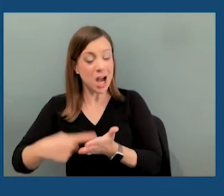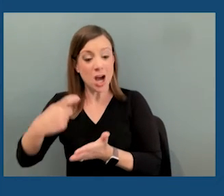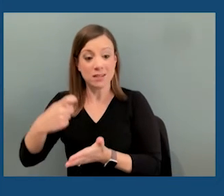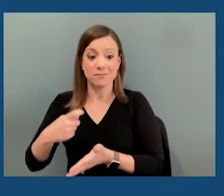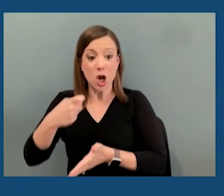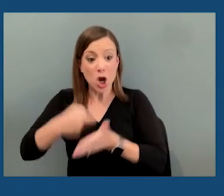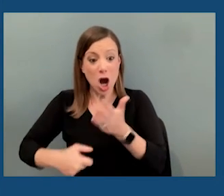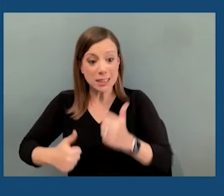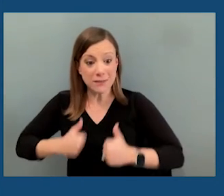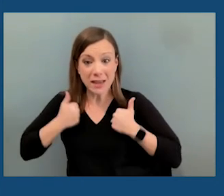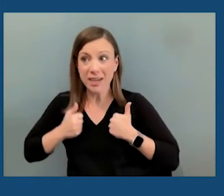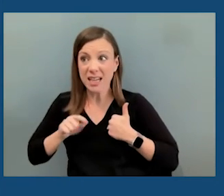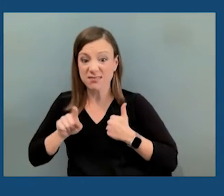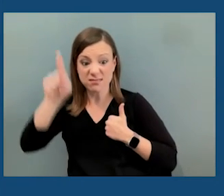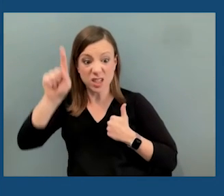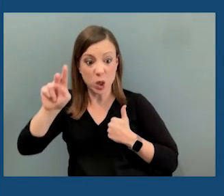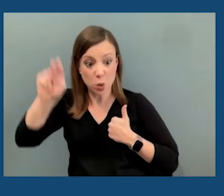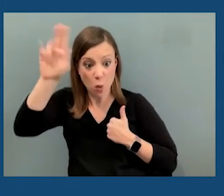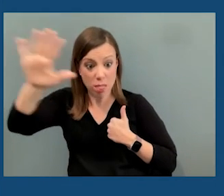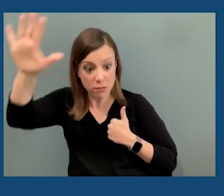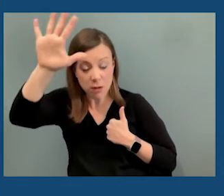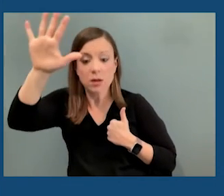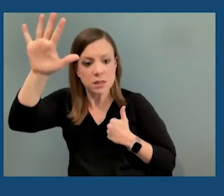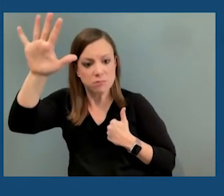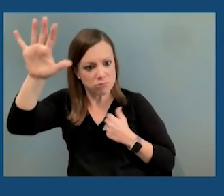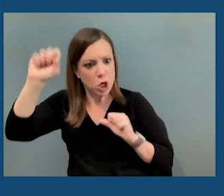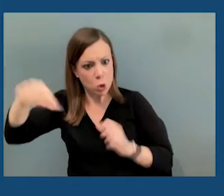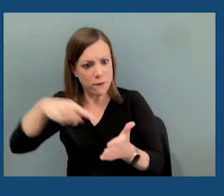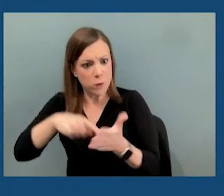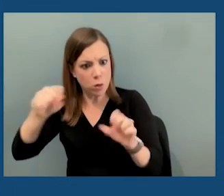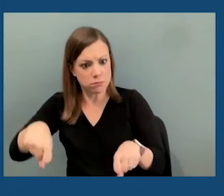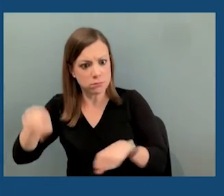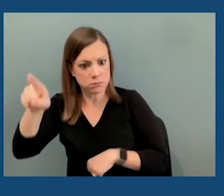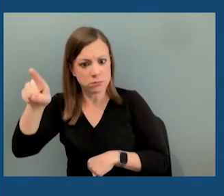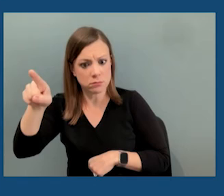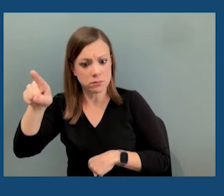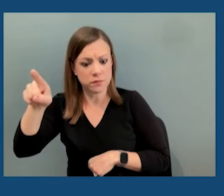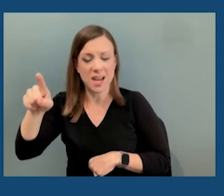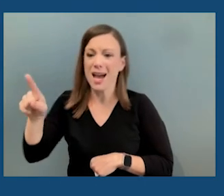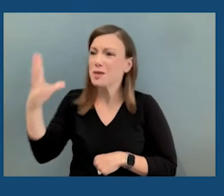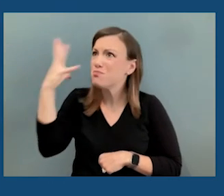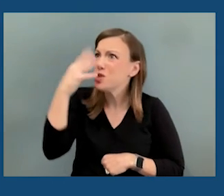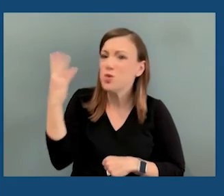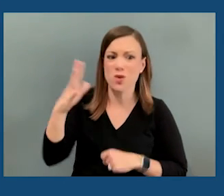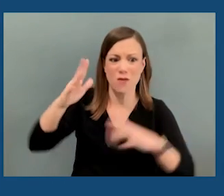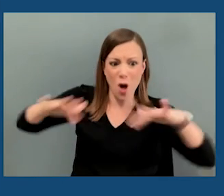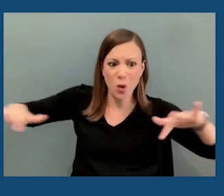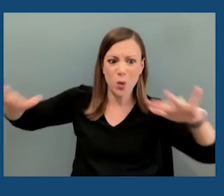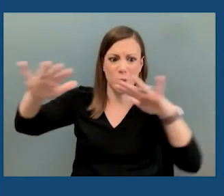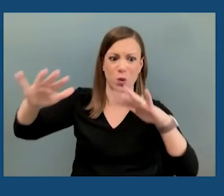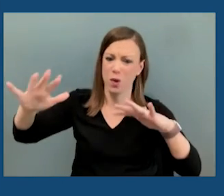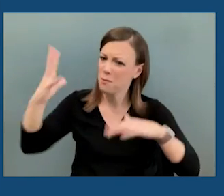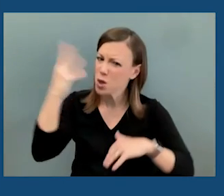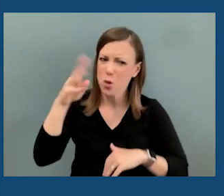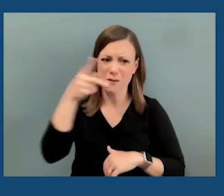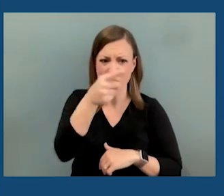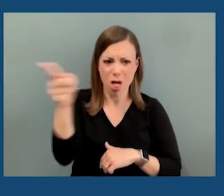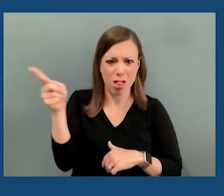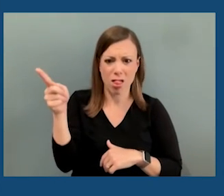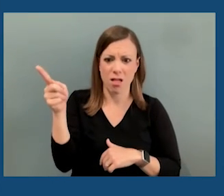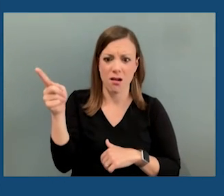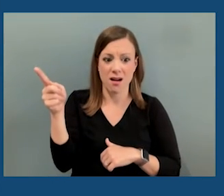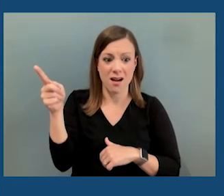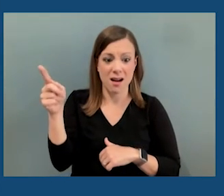it. Persuaded them to take a chance on New York. I said, this place is the most beautiful place you'll ever want to see. In Napa